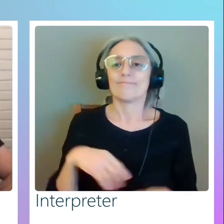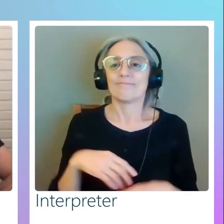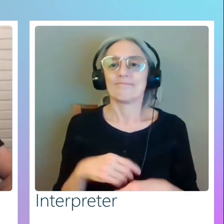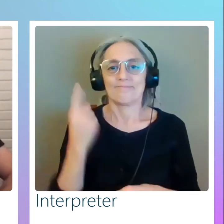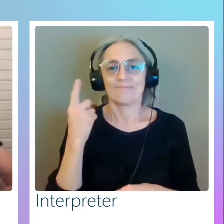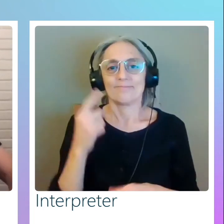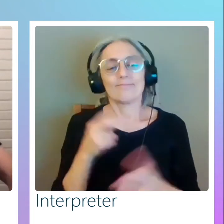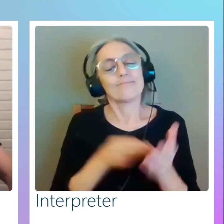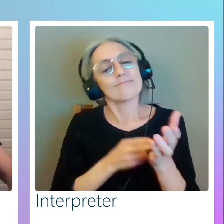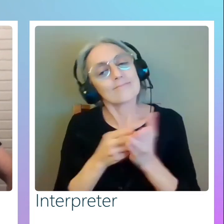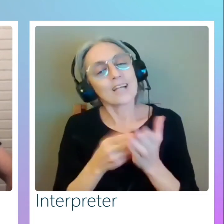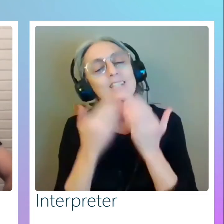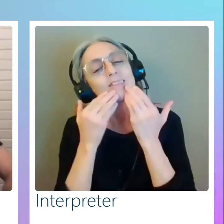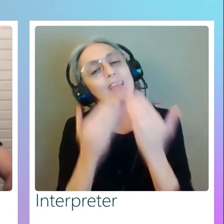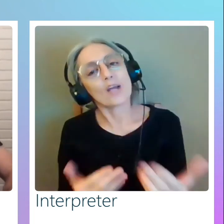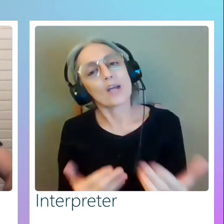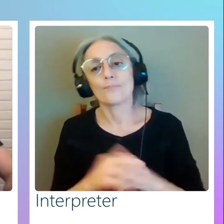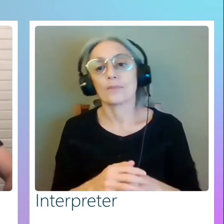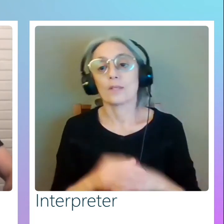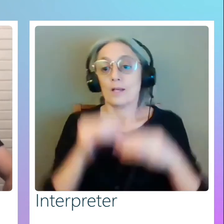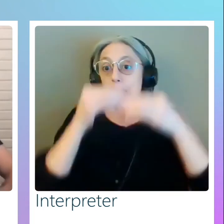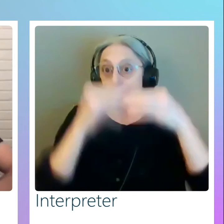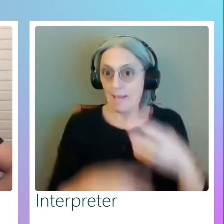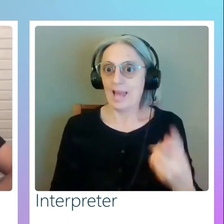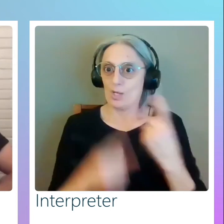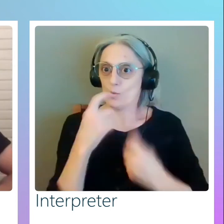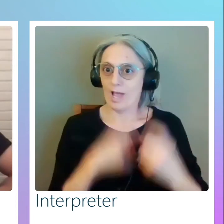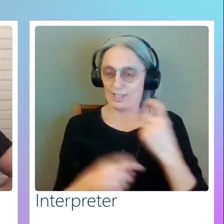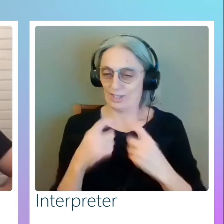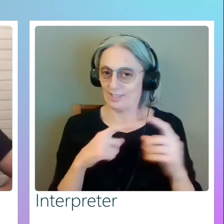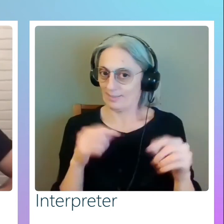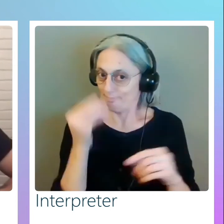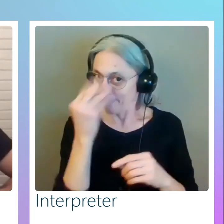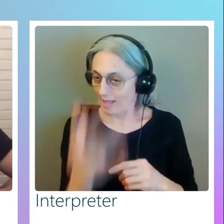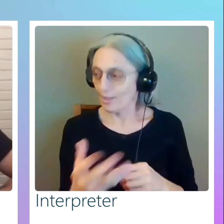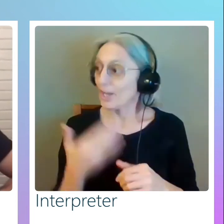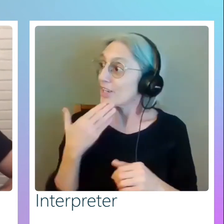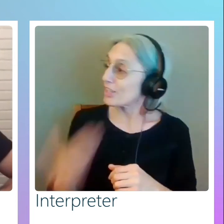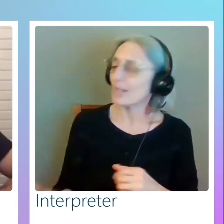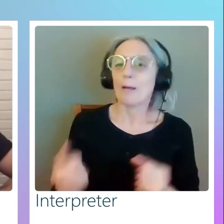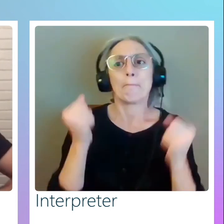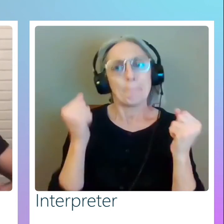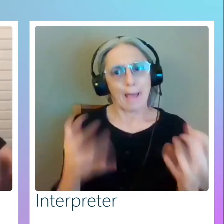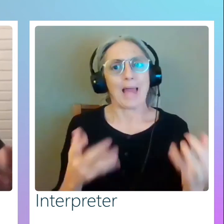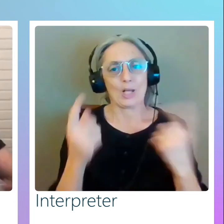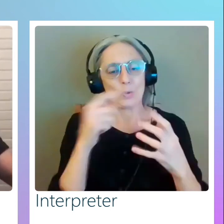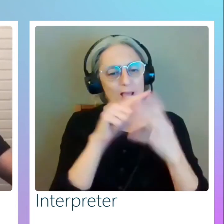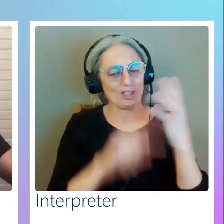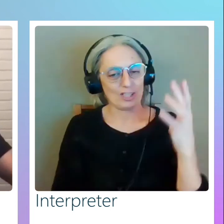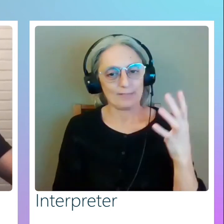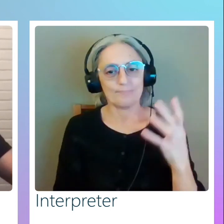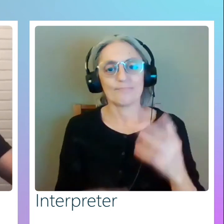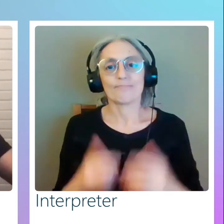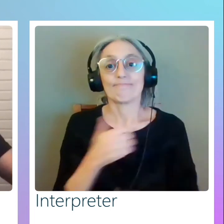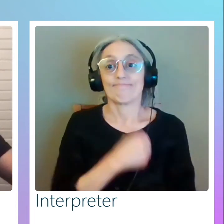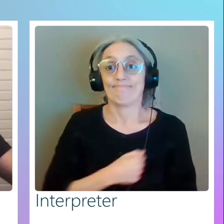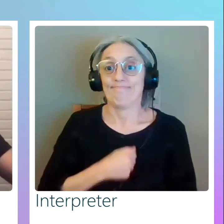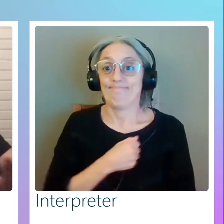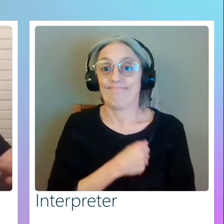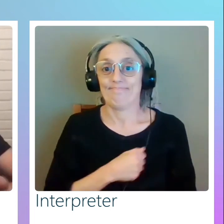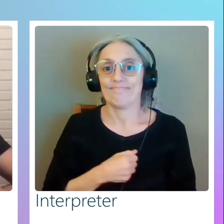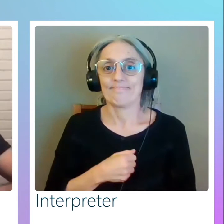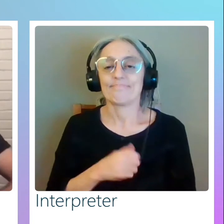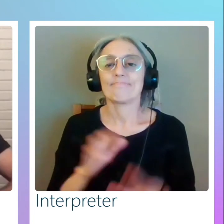you. There were tons of questions, by the way. Absolutely tons of questions. So I have to apologize in advance,